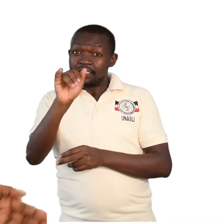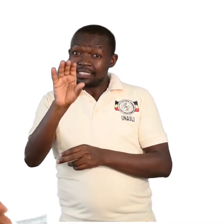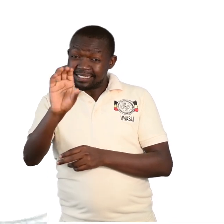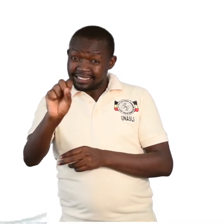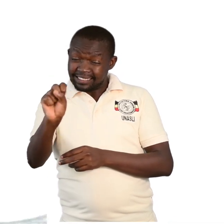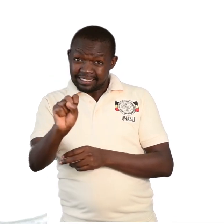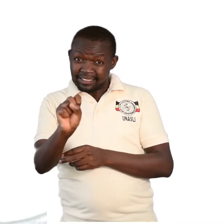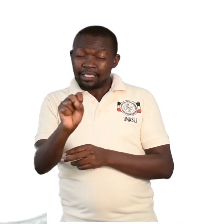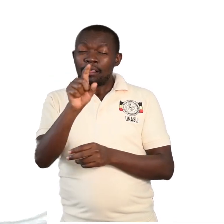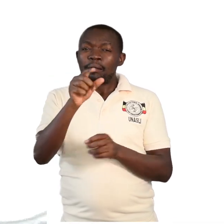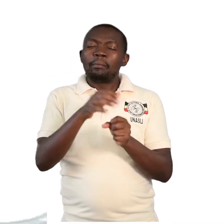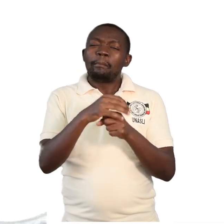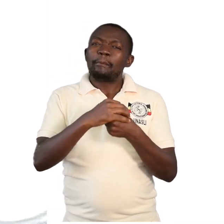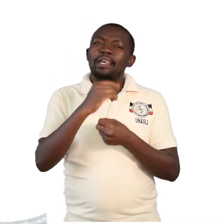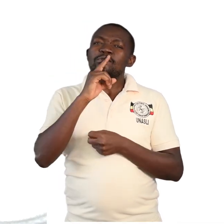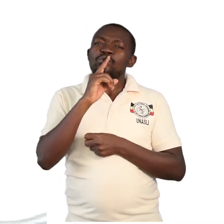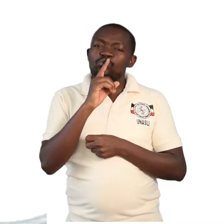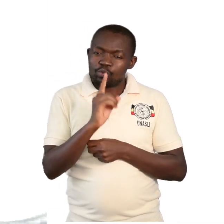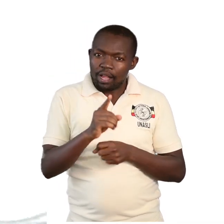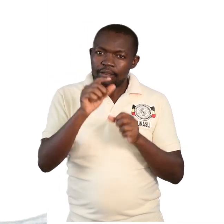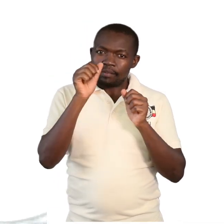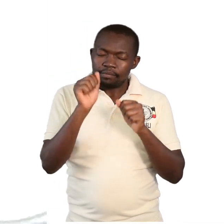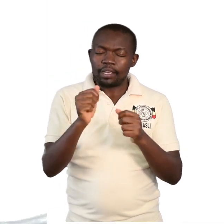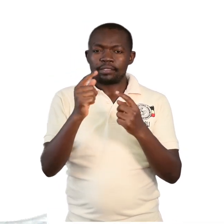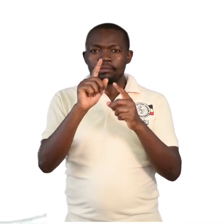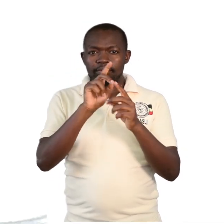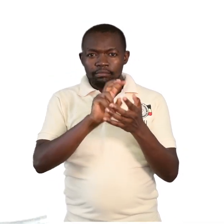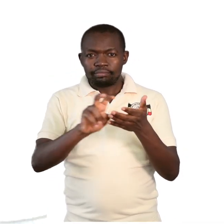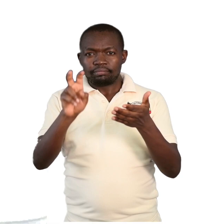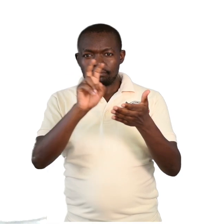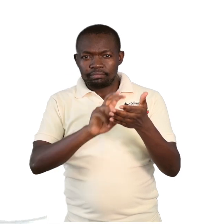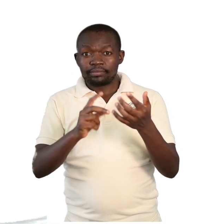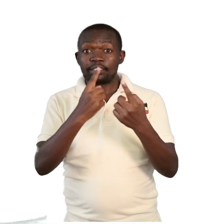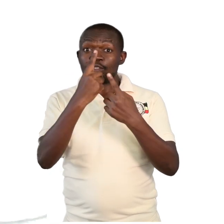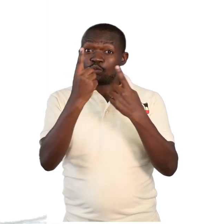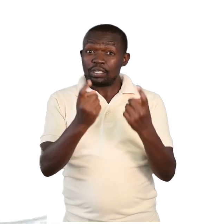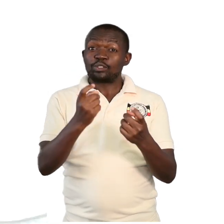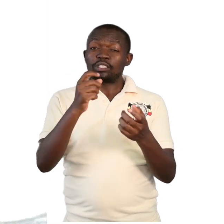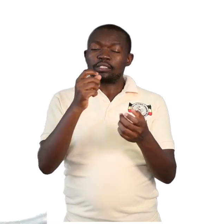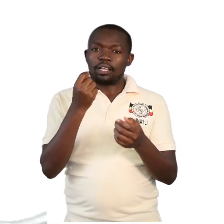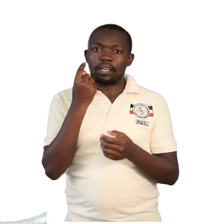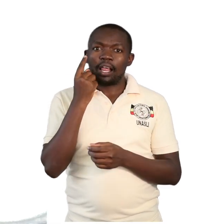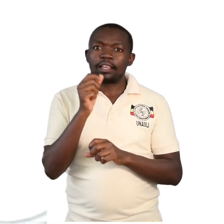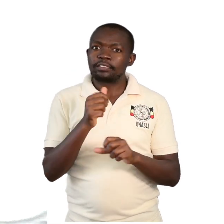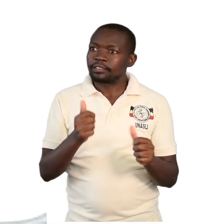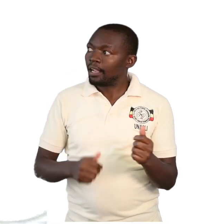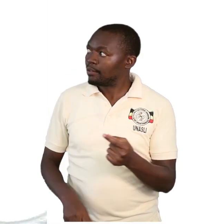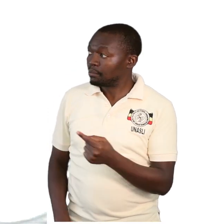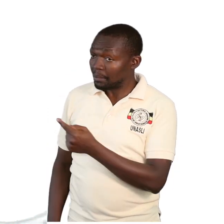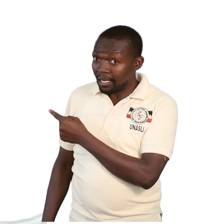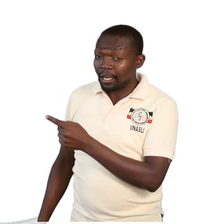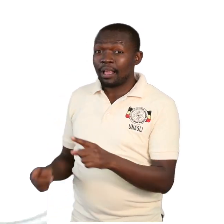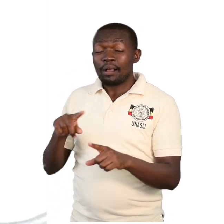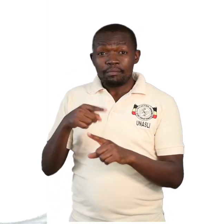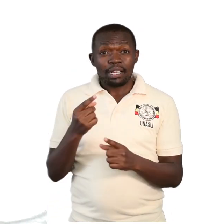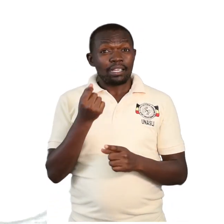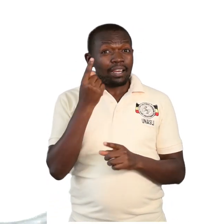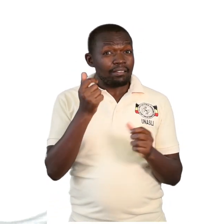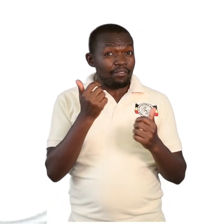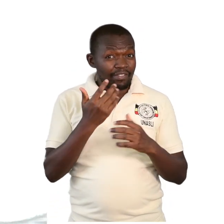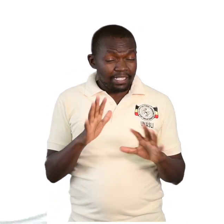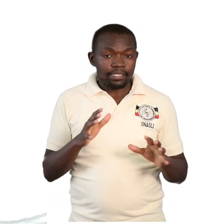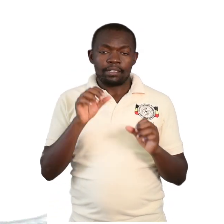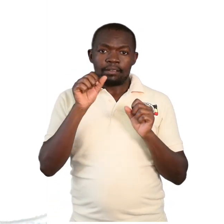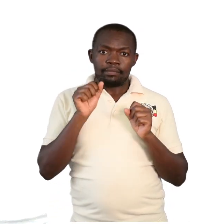mathematically, make sure you read the question and understand it. And after understanding it, break